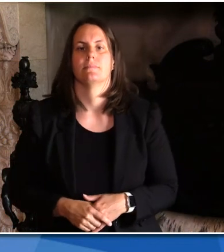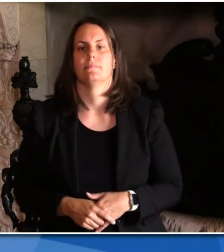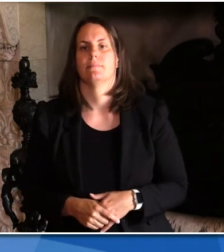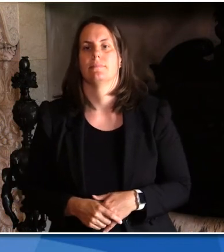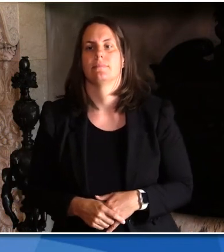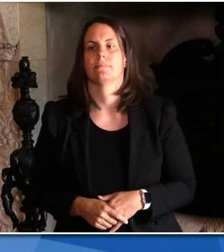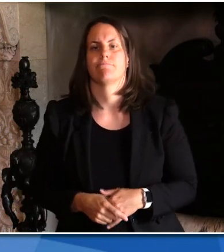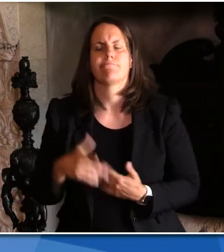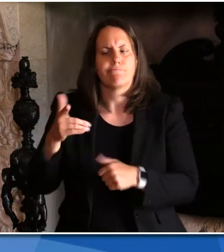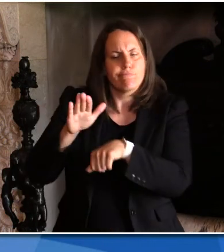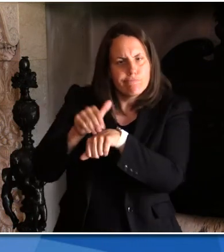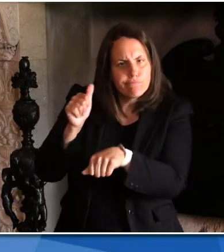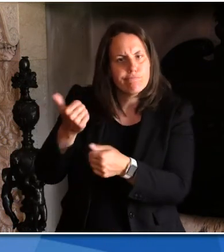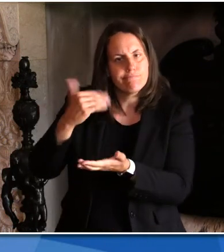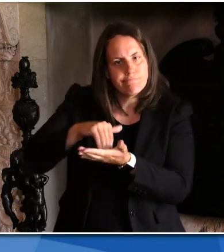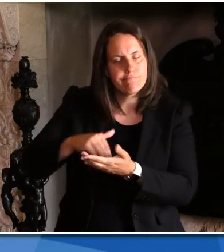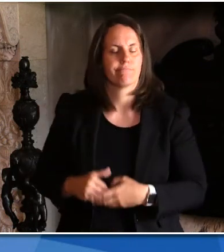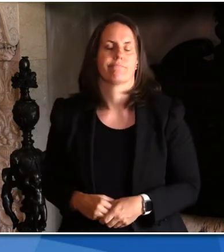WKOW?